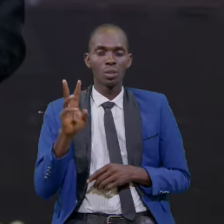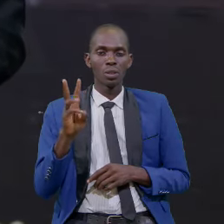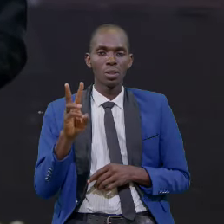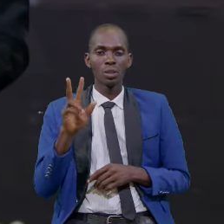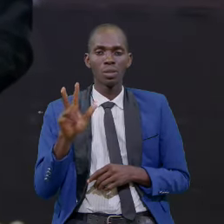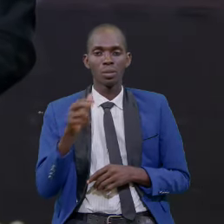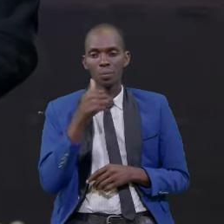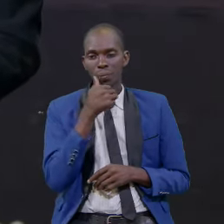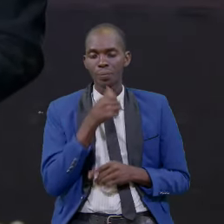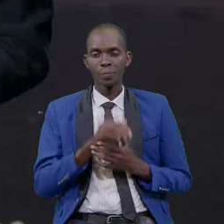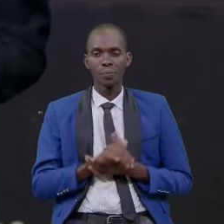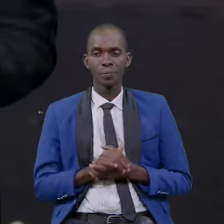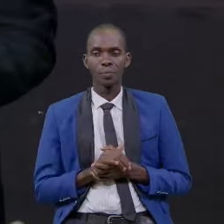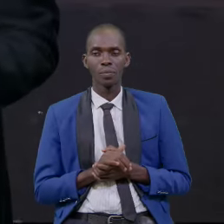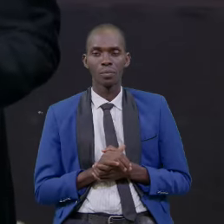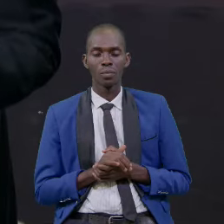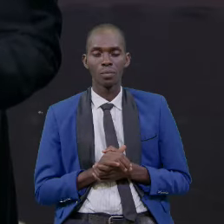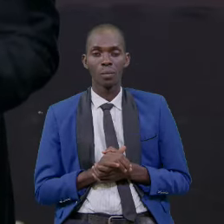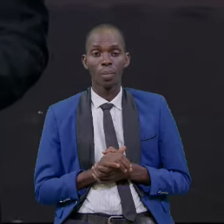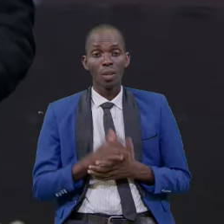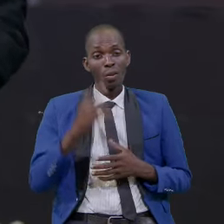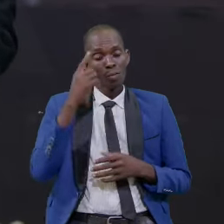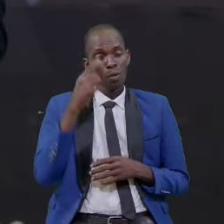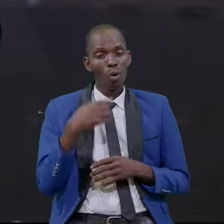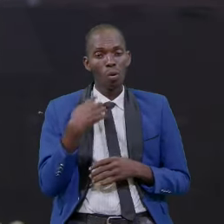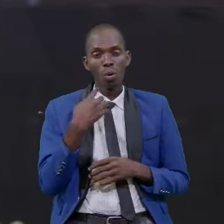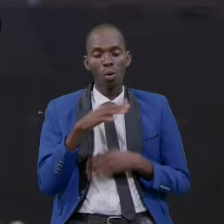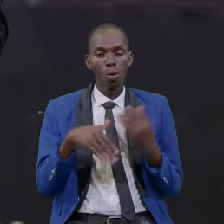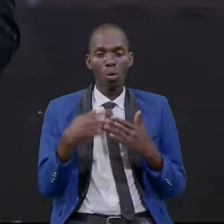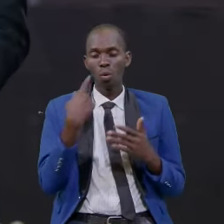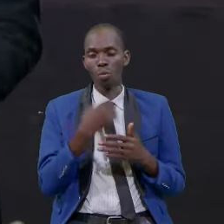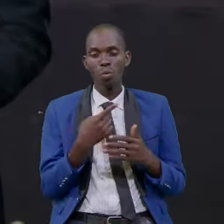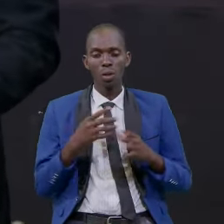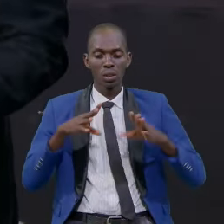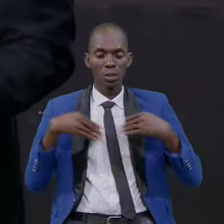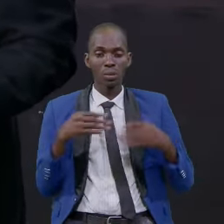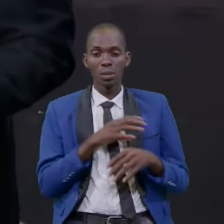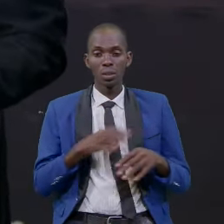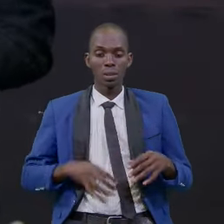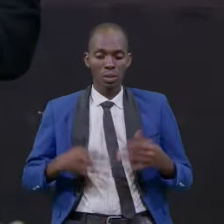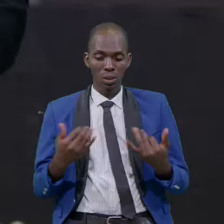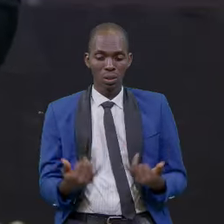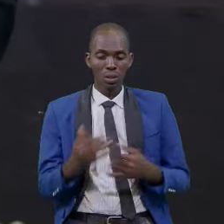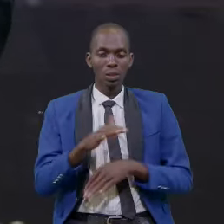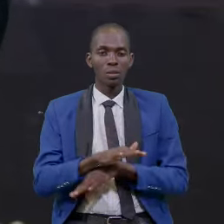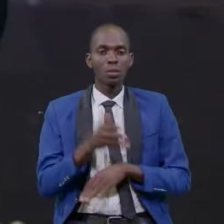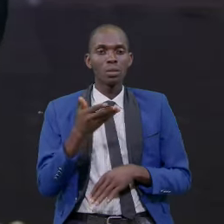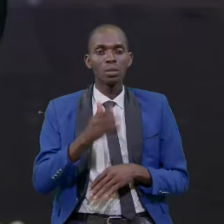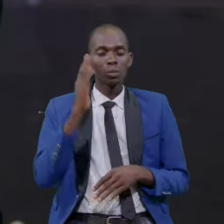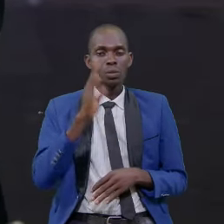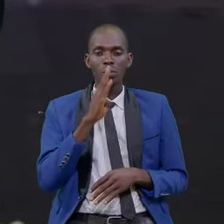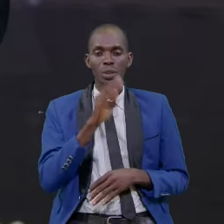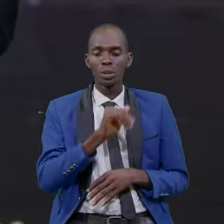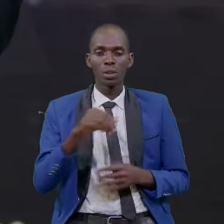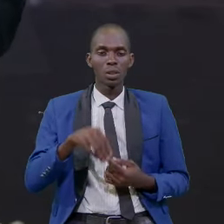+234 9154449263. And for those who have given their life to Christ this evening, there will be a special meeting